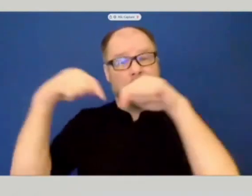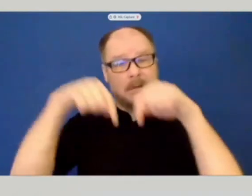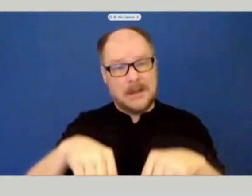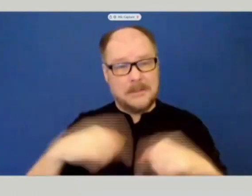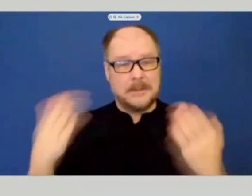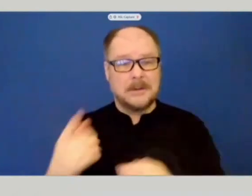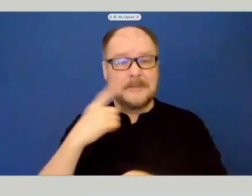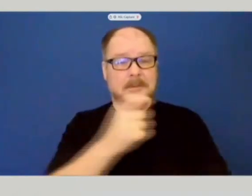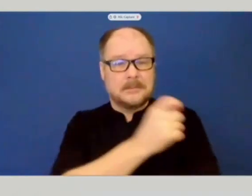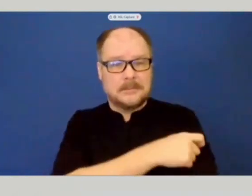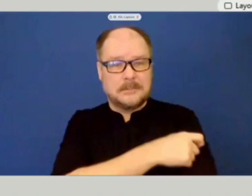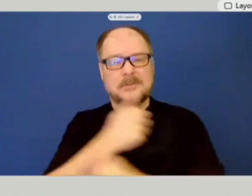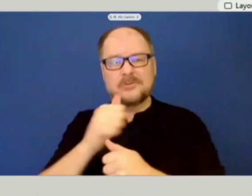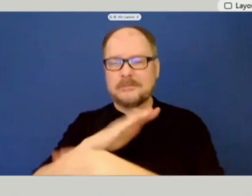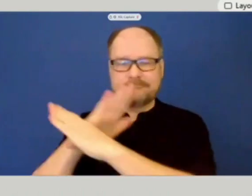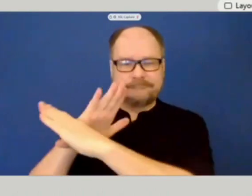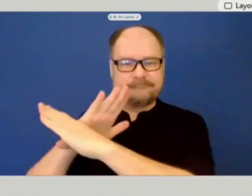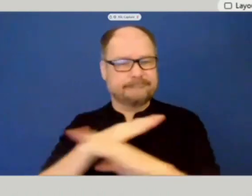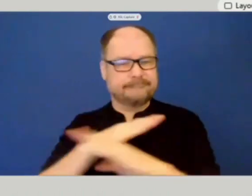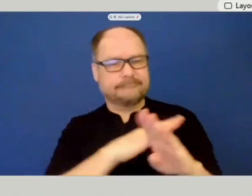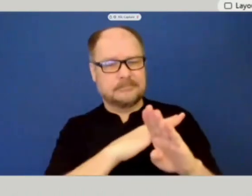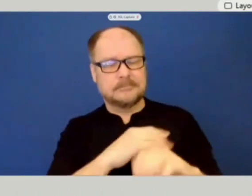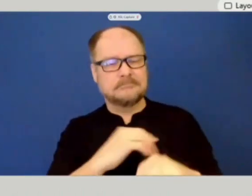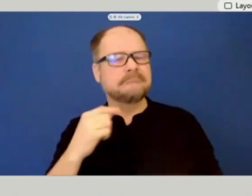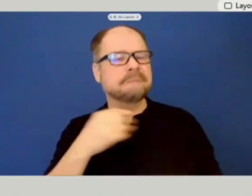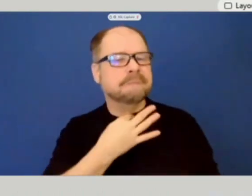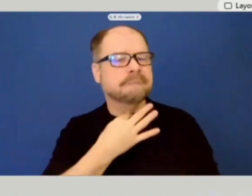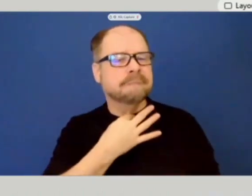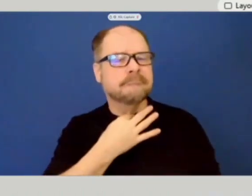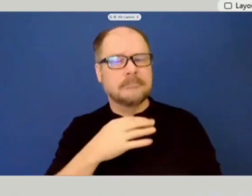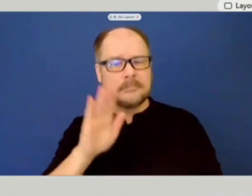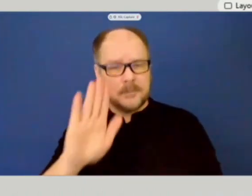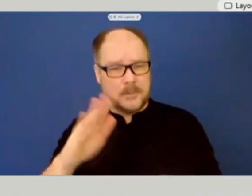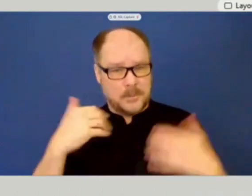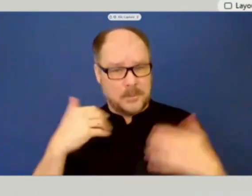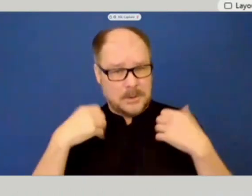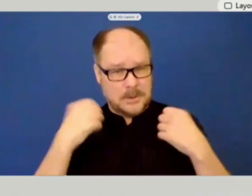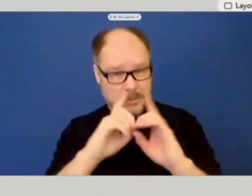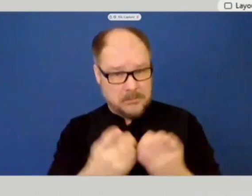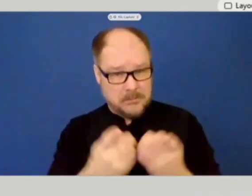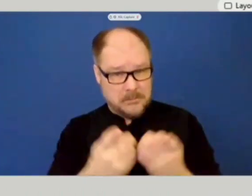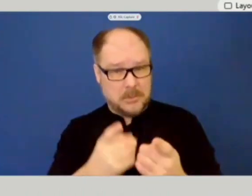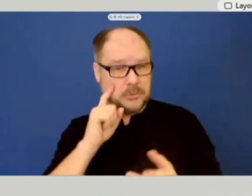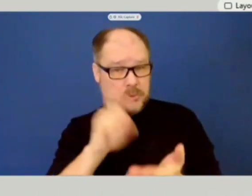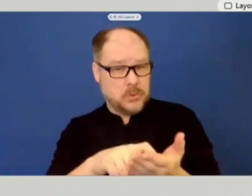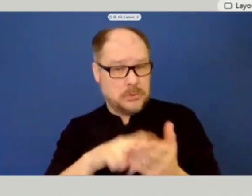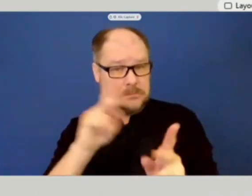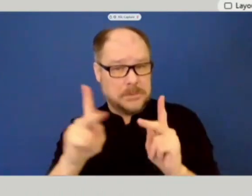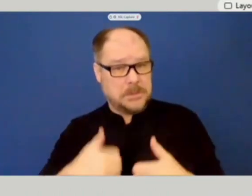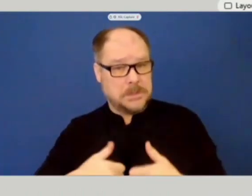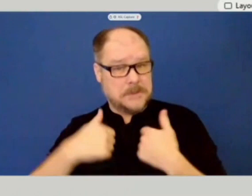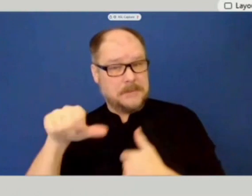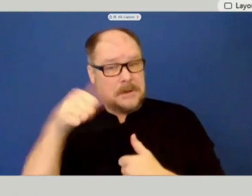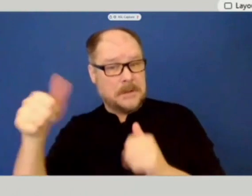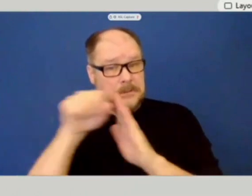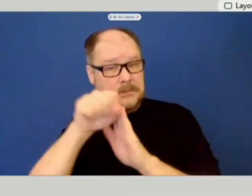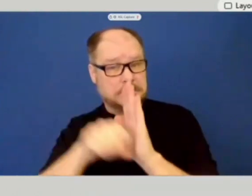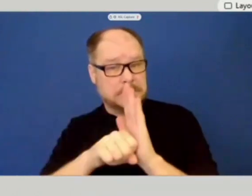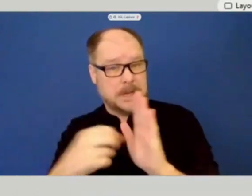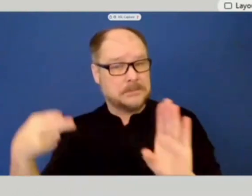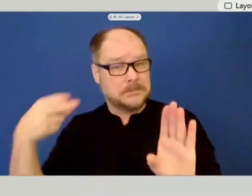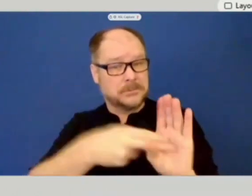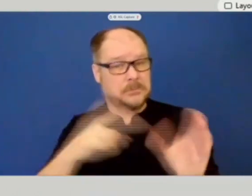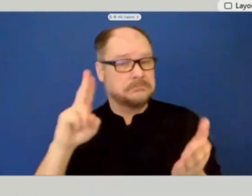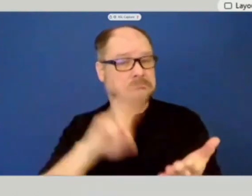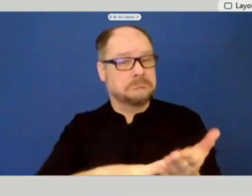if anyone at the health department has experienced people from out of state signing up for vaccine appointments, and if so, is there anything in place